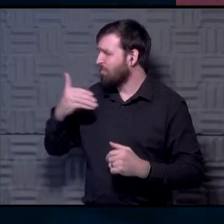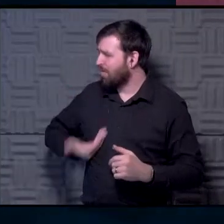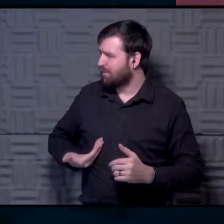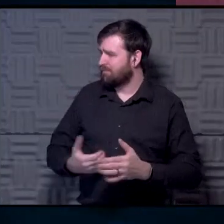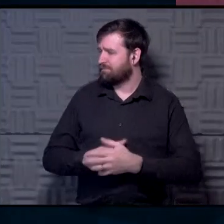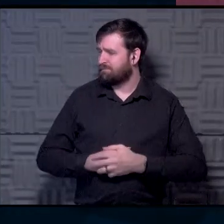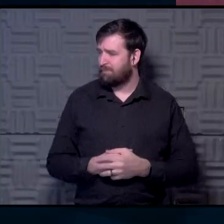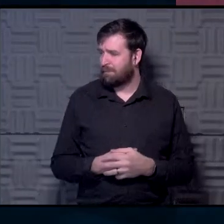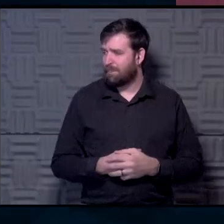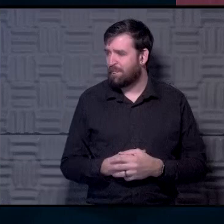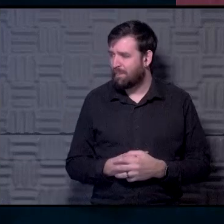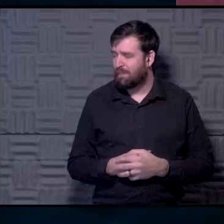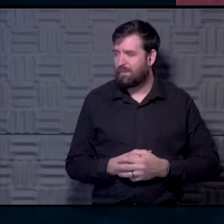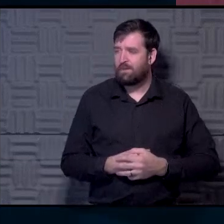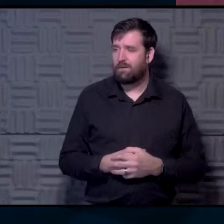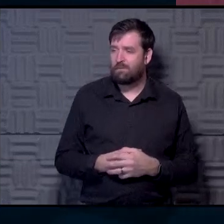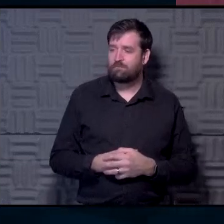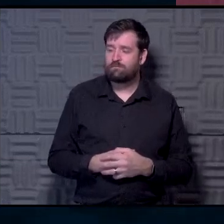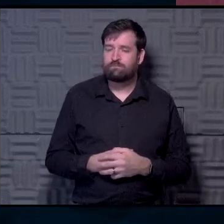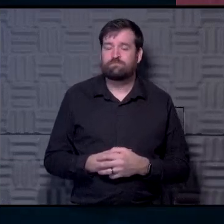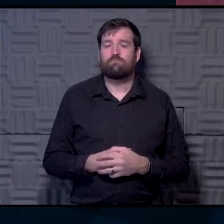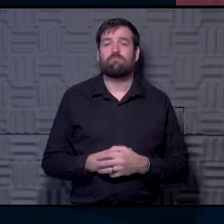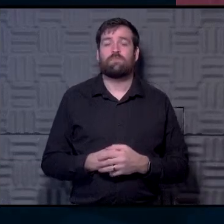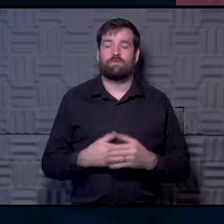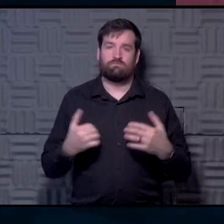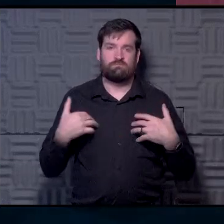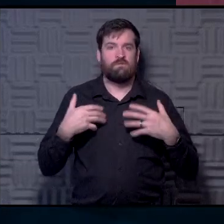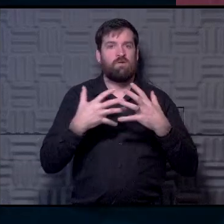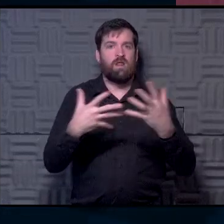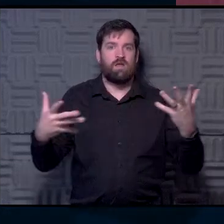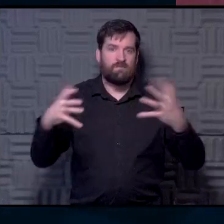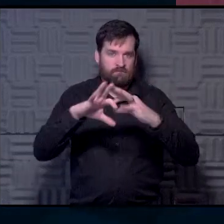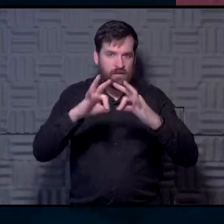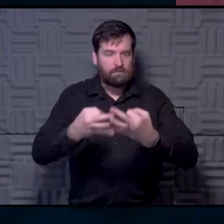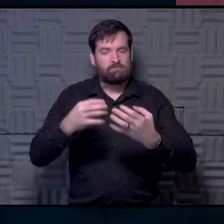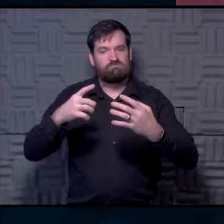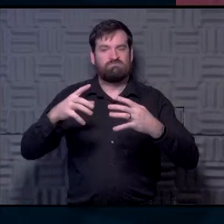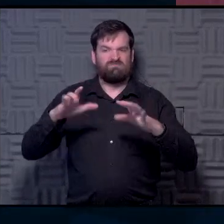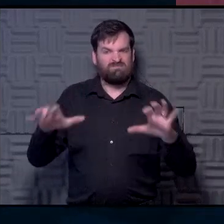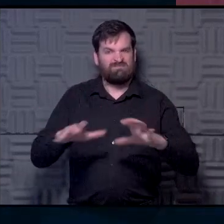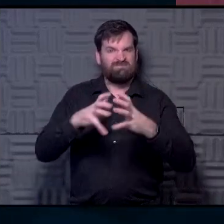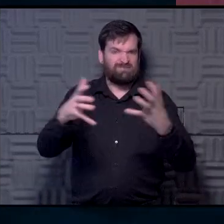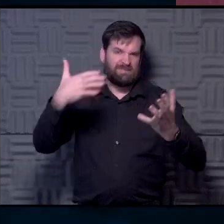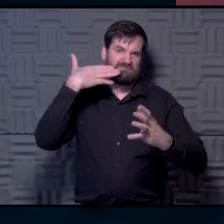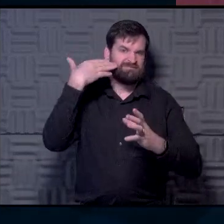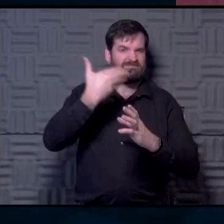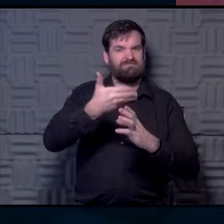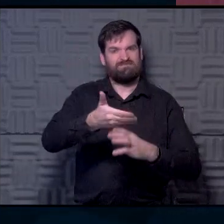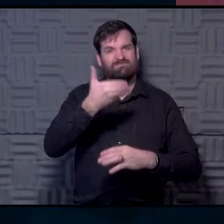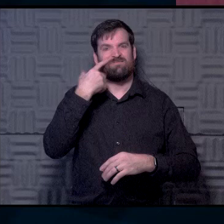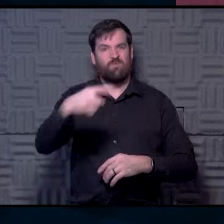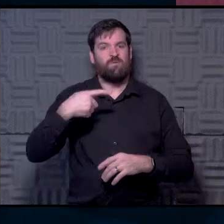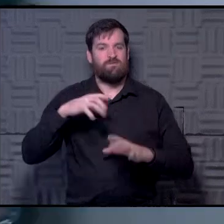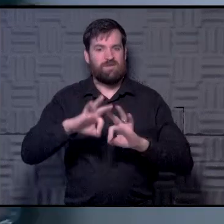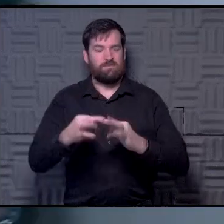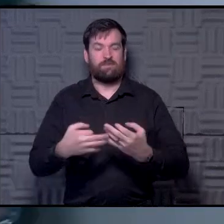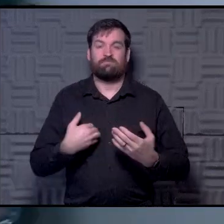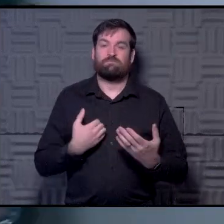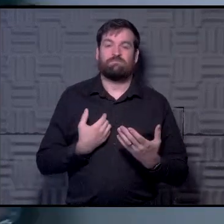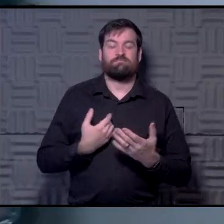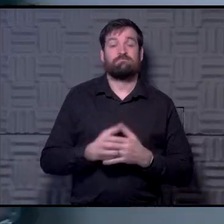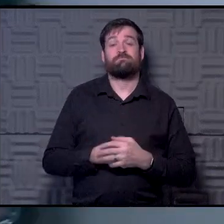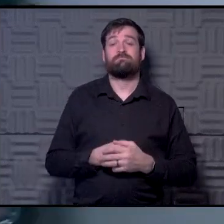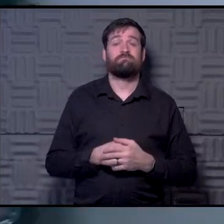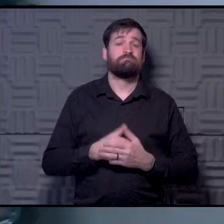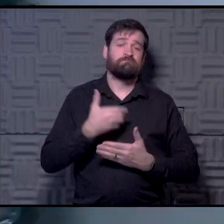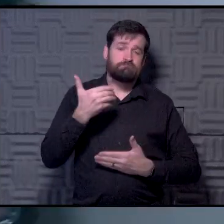welcome. We have a lot of family, and you do a lot of good for our family being treated there. So again, you know, taking it